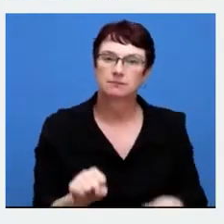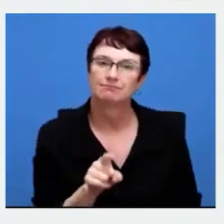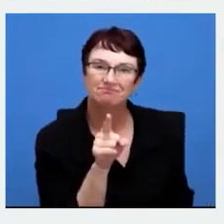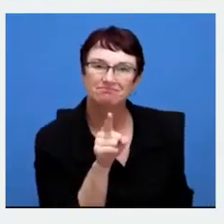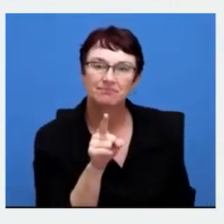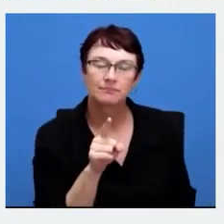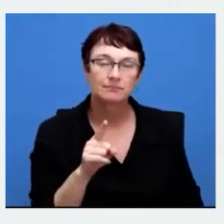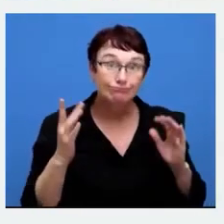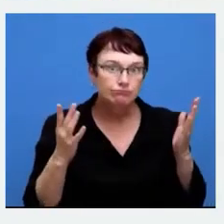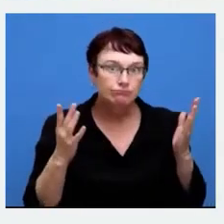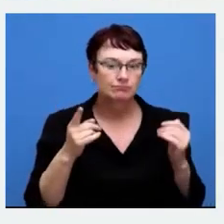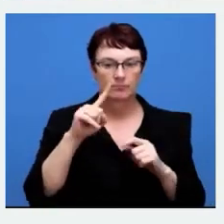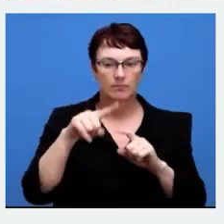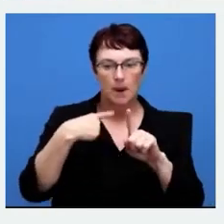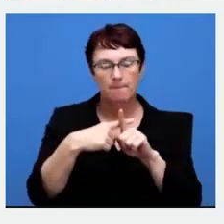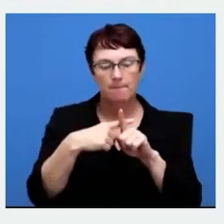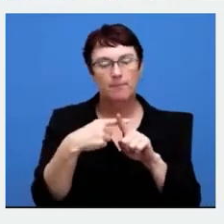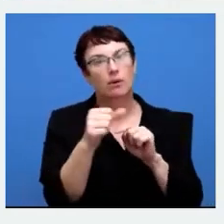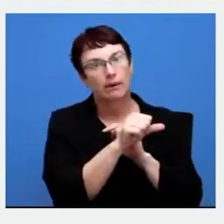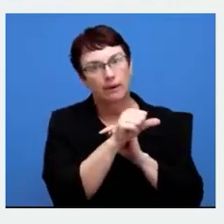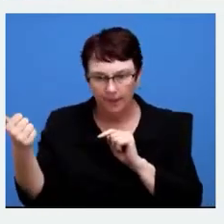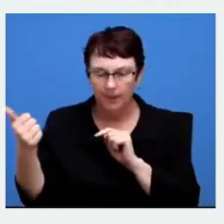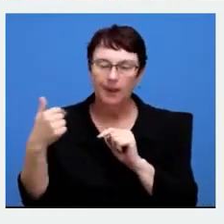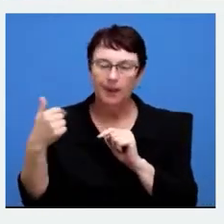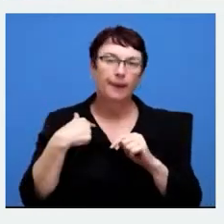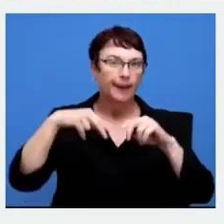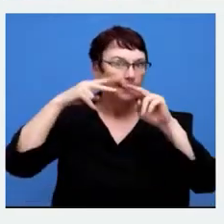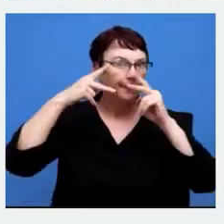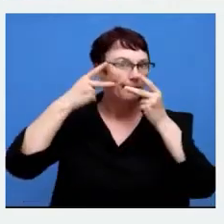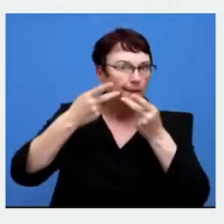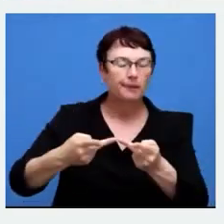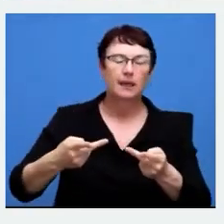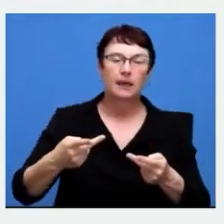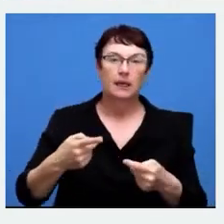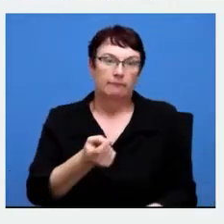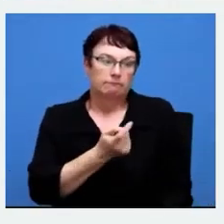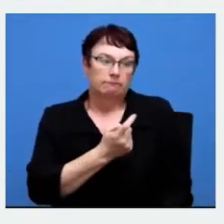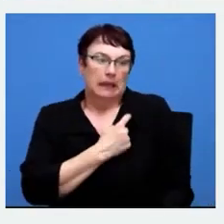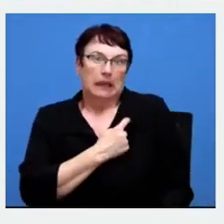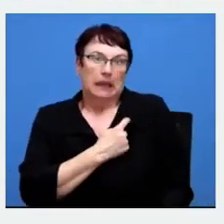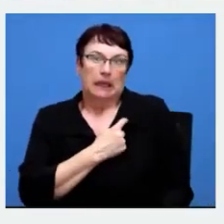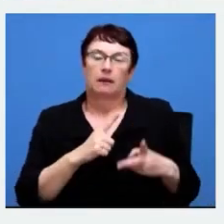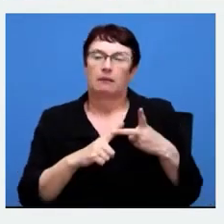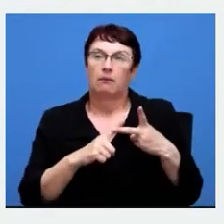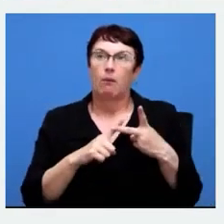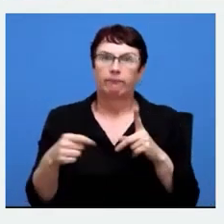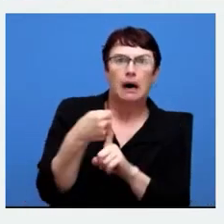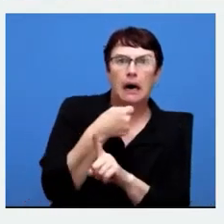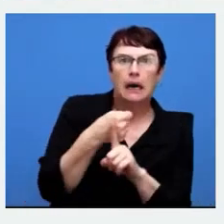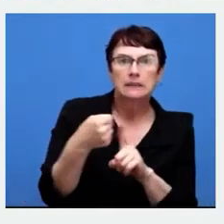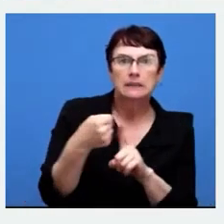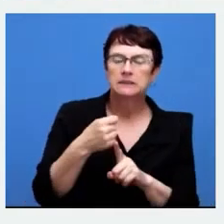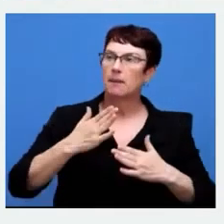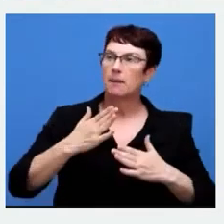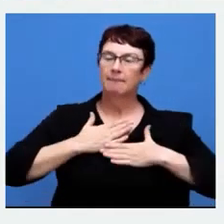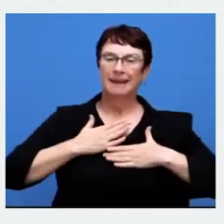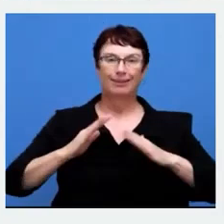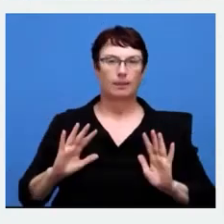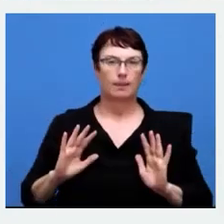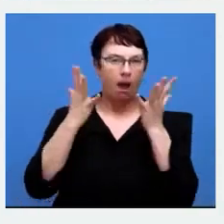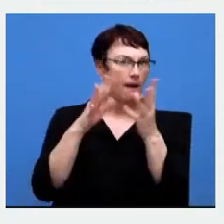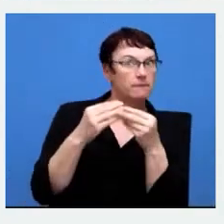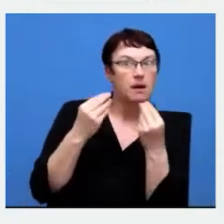that the Atlas examines is how fear and violence shape urban life, By mapping areas perceived